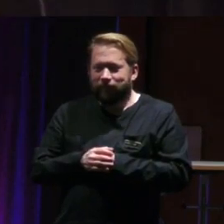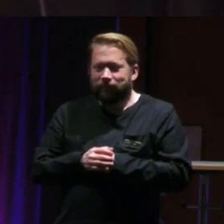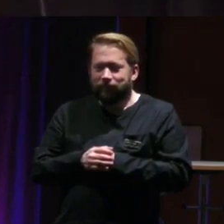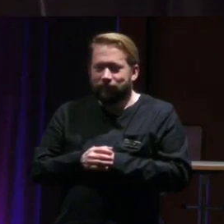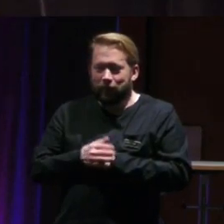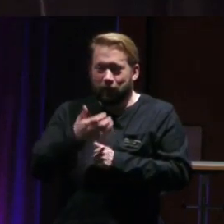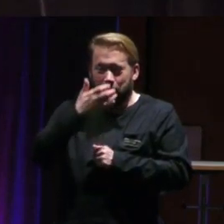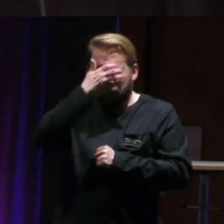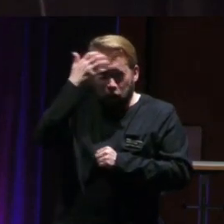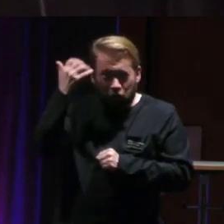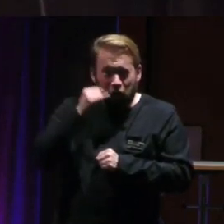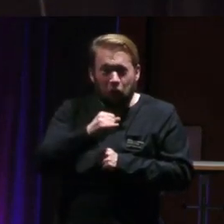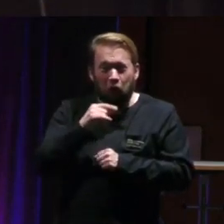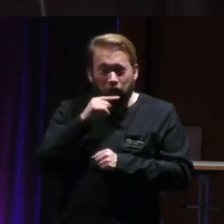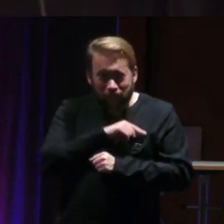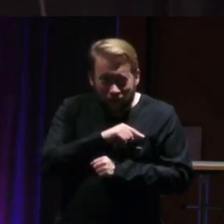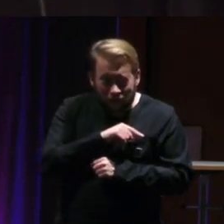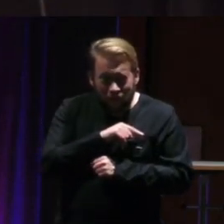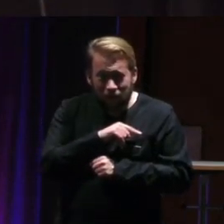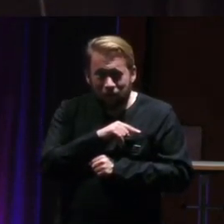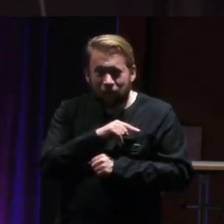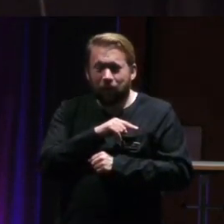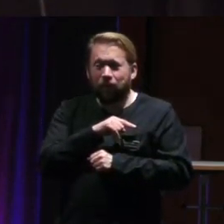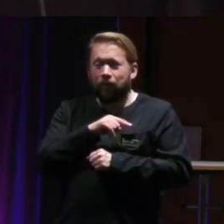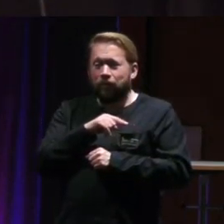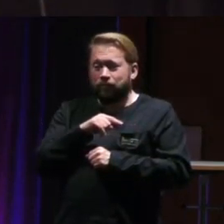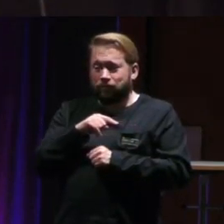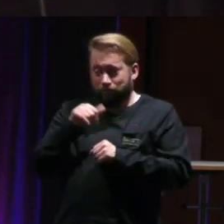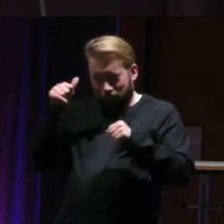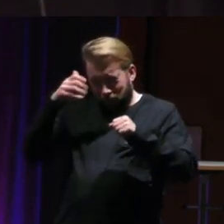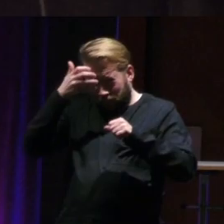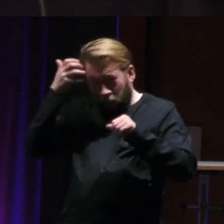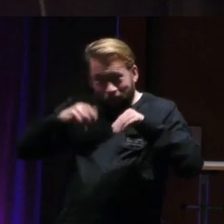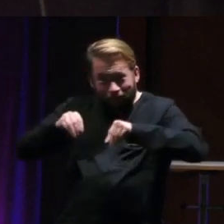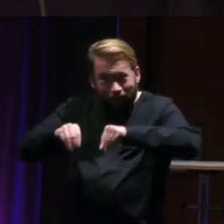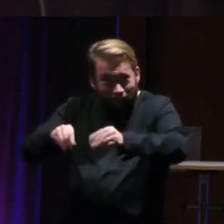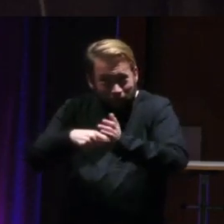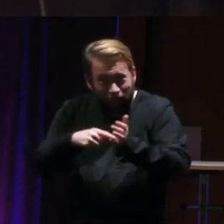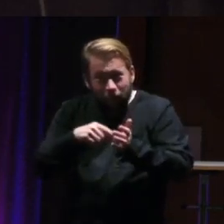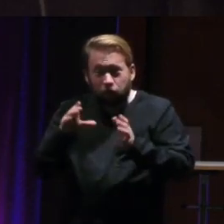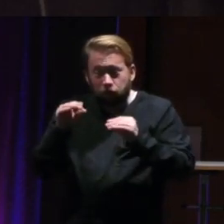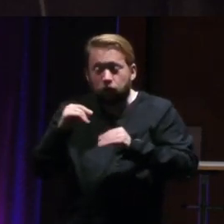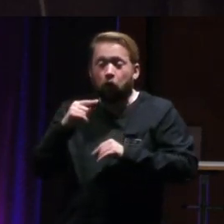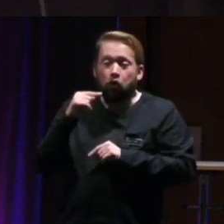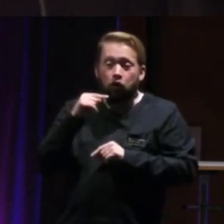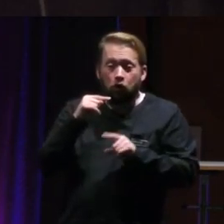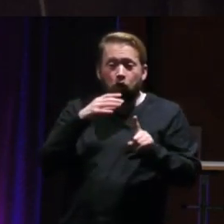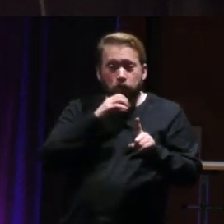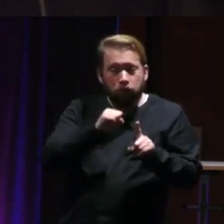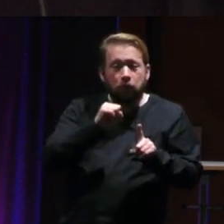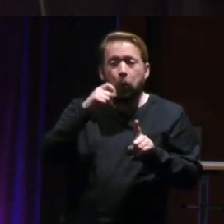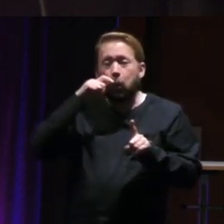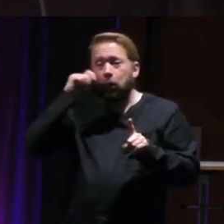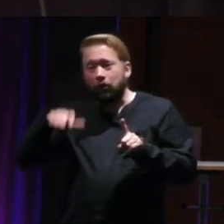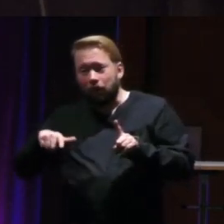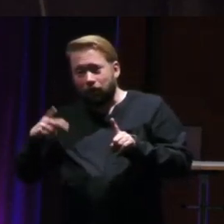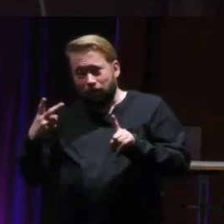Farmers in Russia? Yeah, small farmers feel that in Ukraine and Russia. They say they want